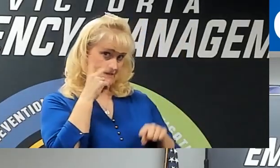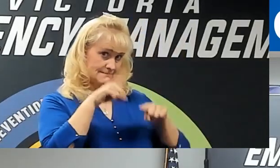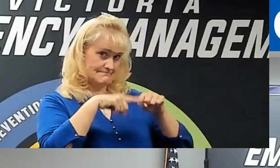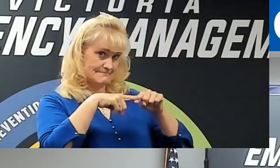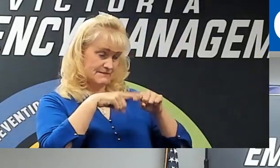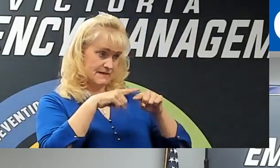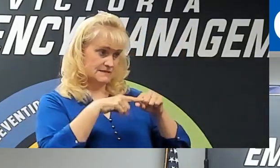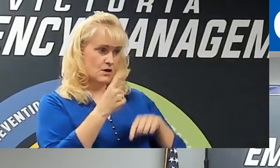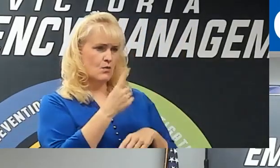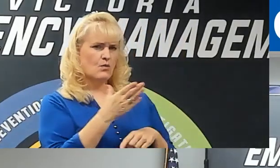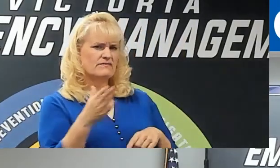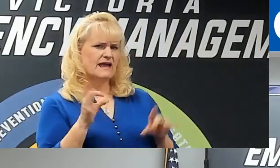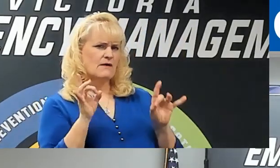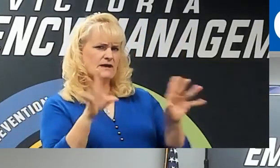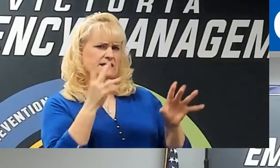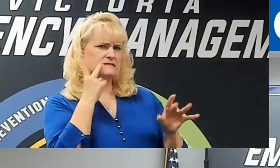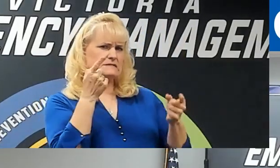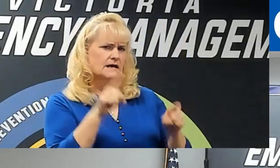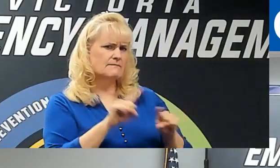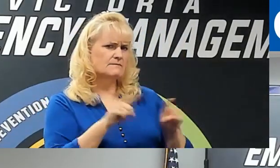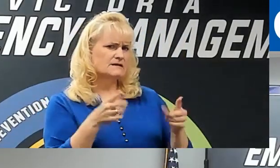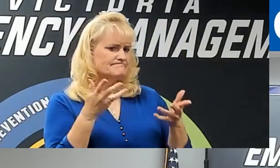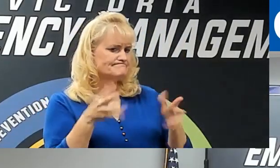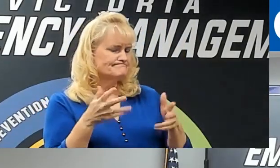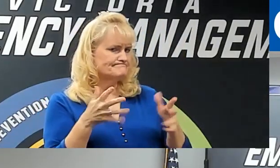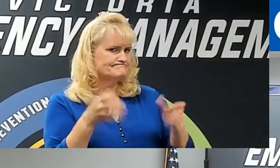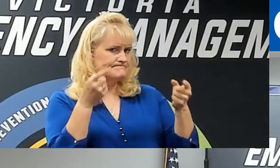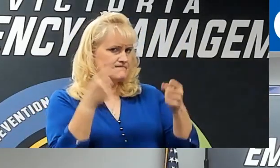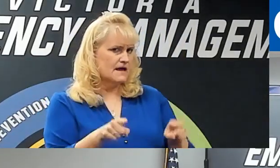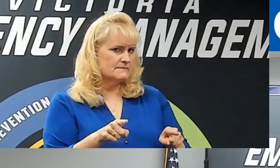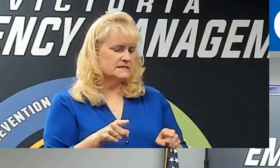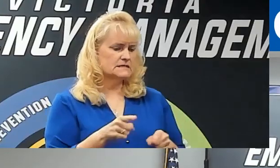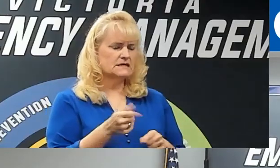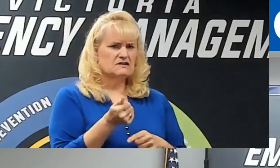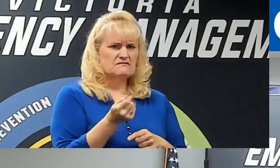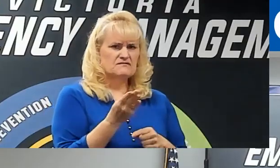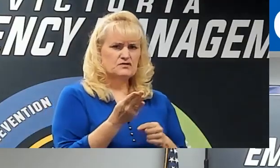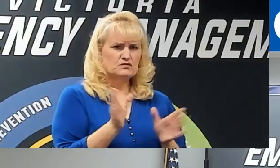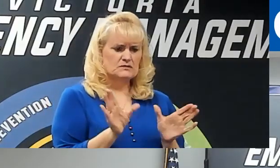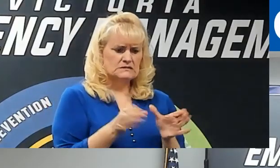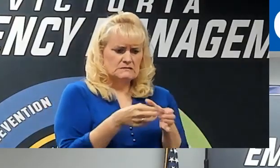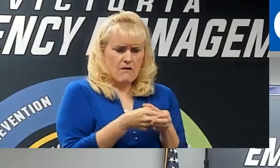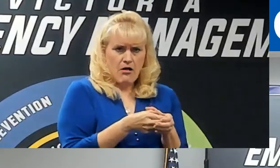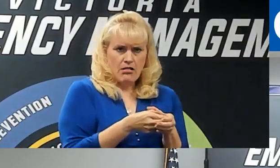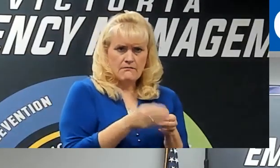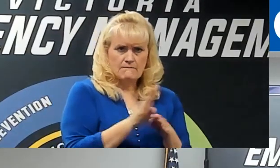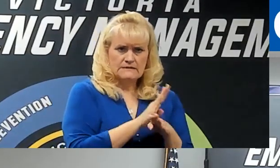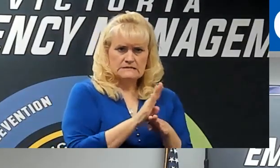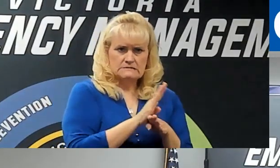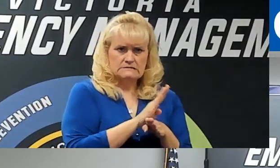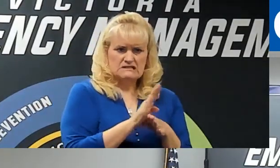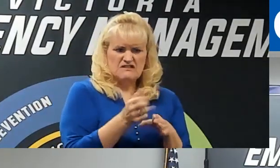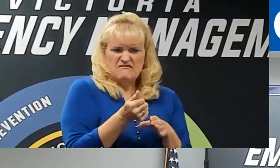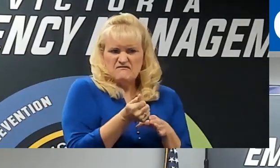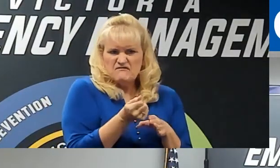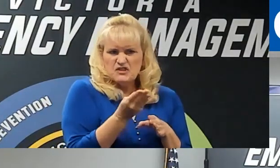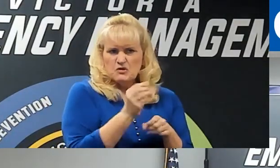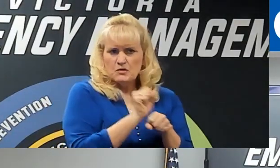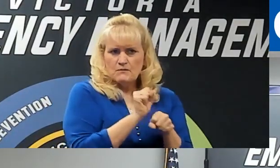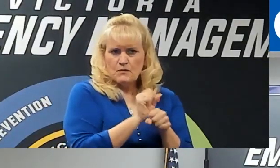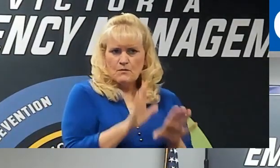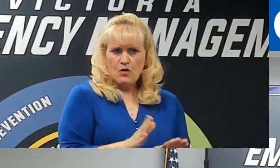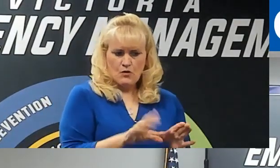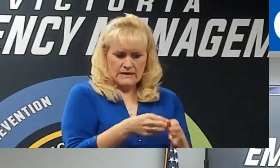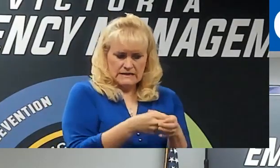and I think it's already happening to some extent, some small businesses that only have a few employees, once